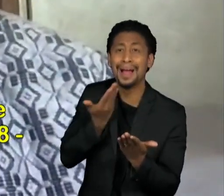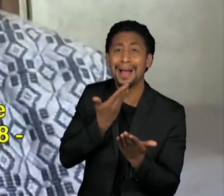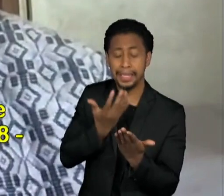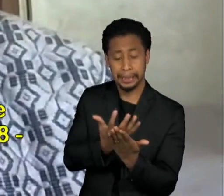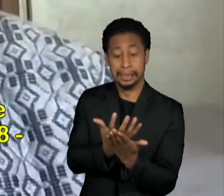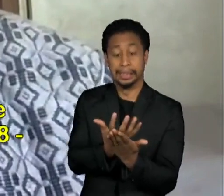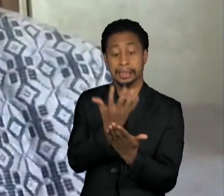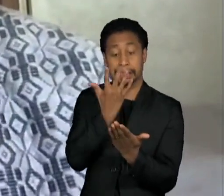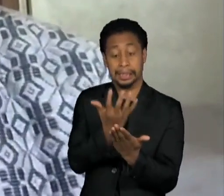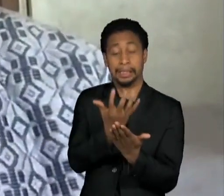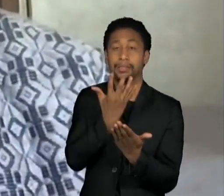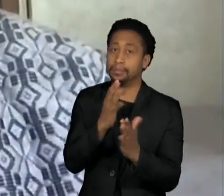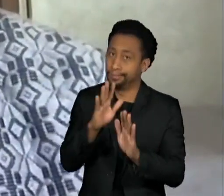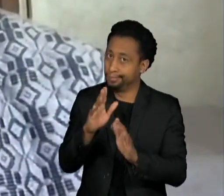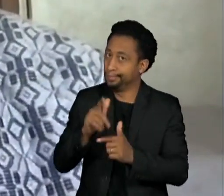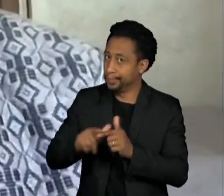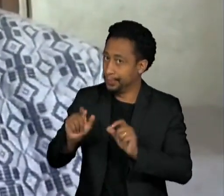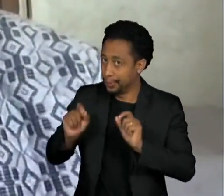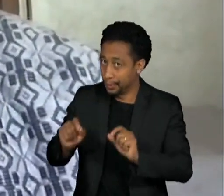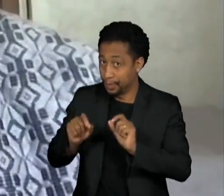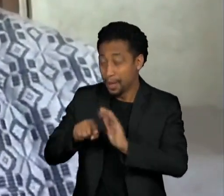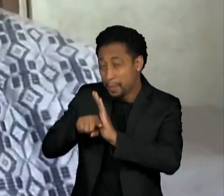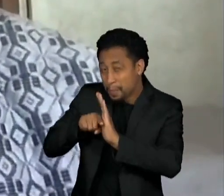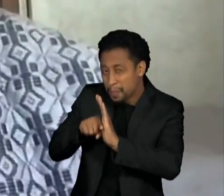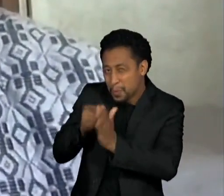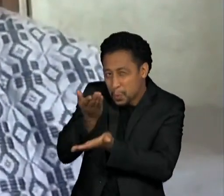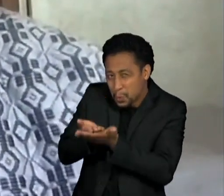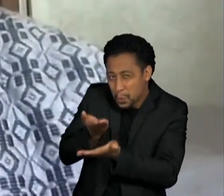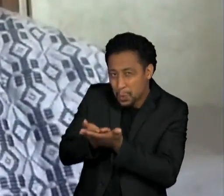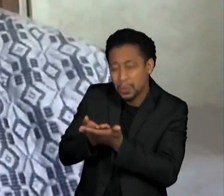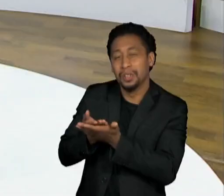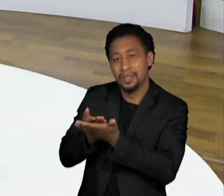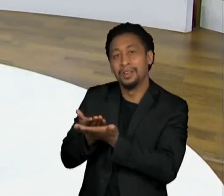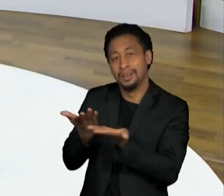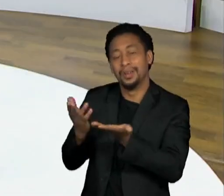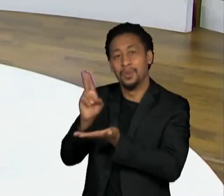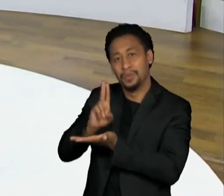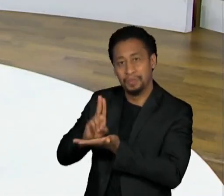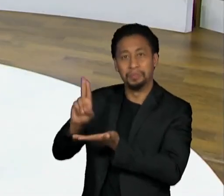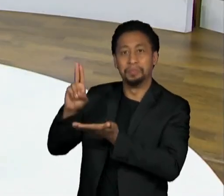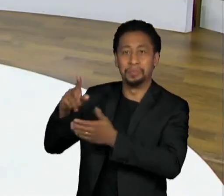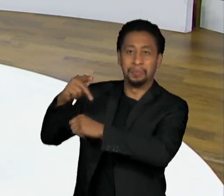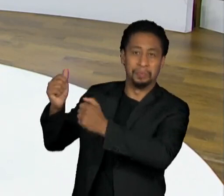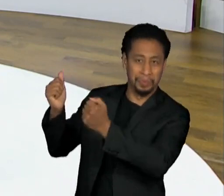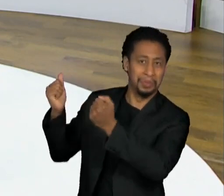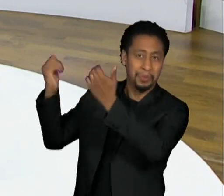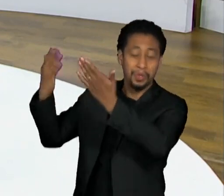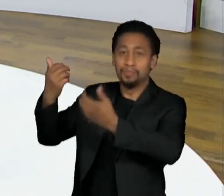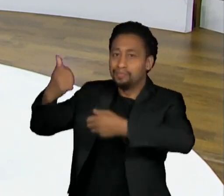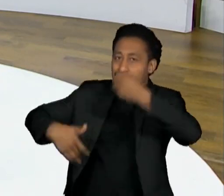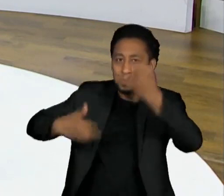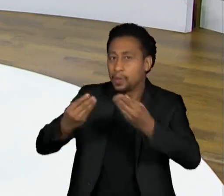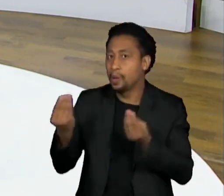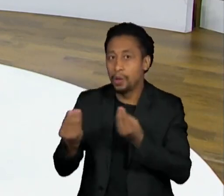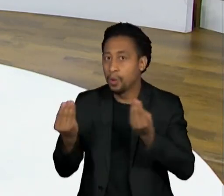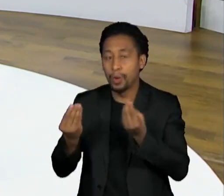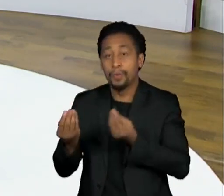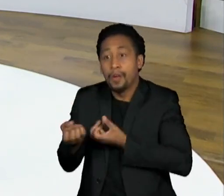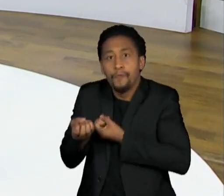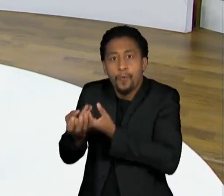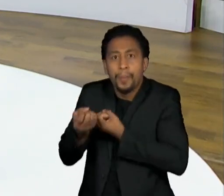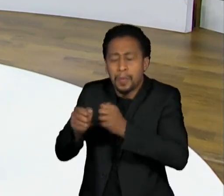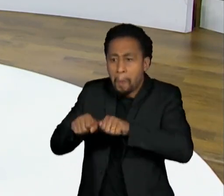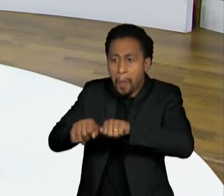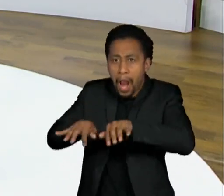from 2018, lies by design spread faster and further than facts. And